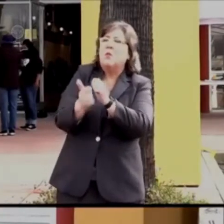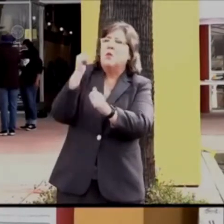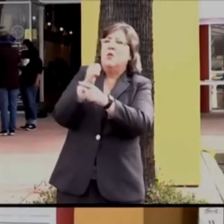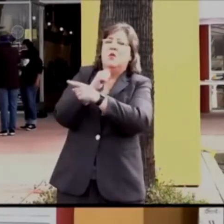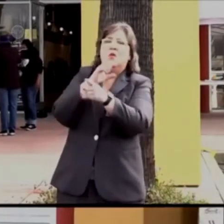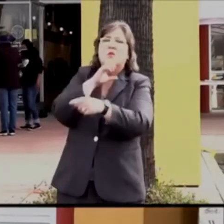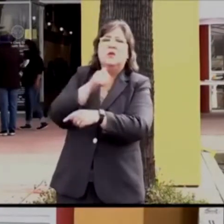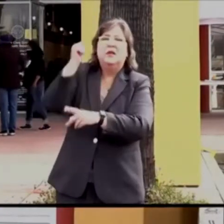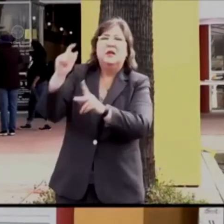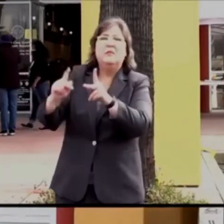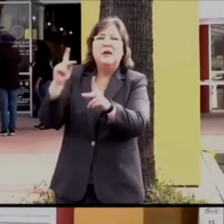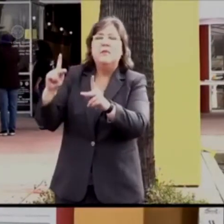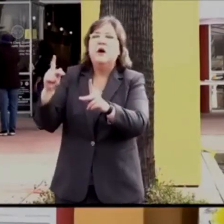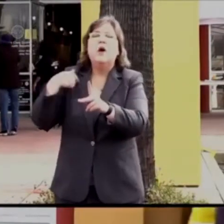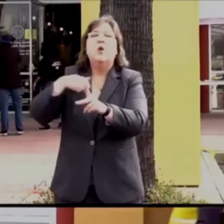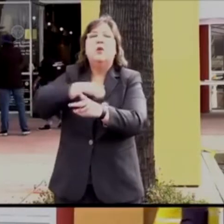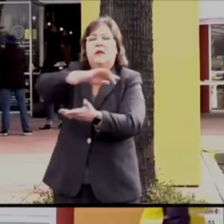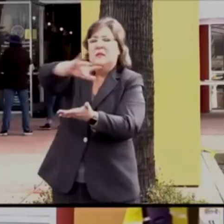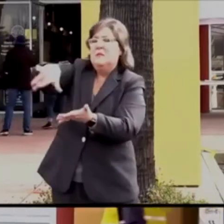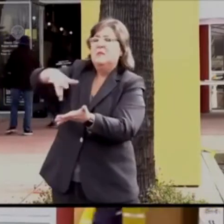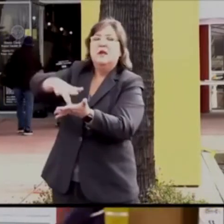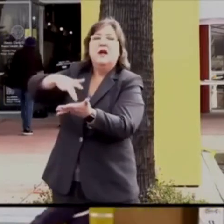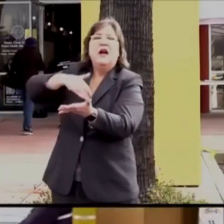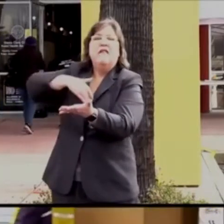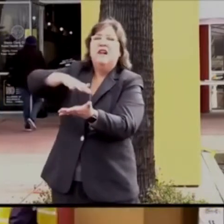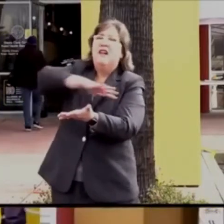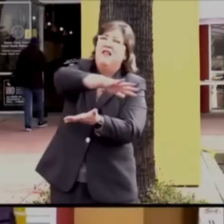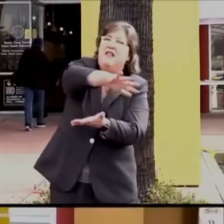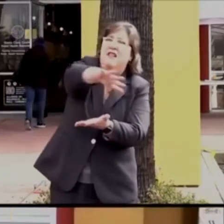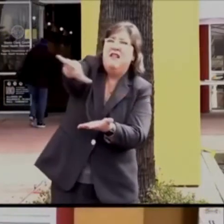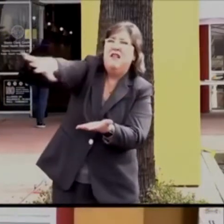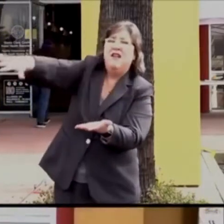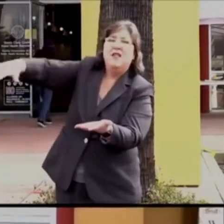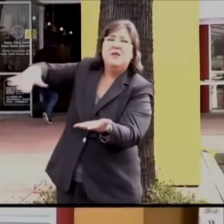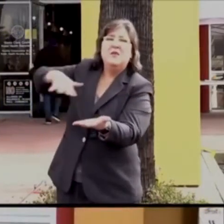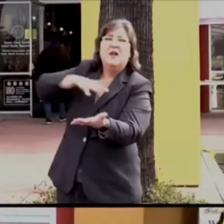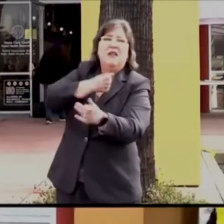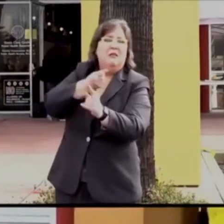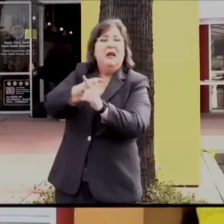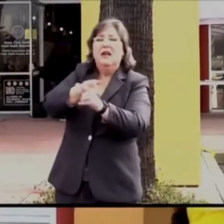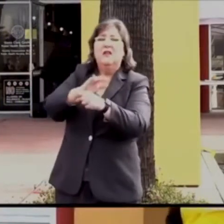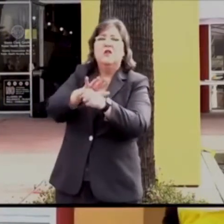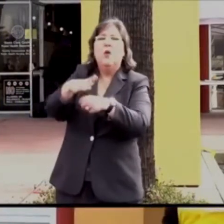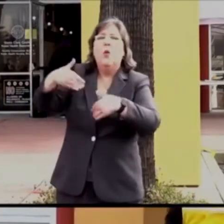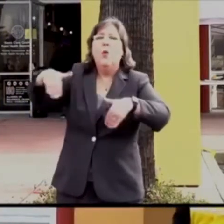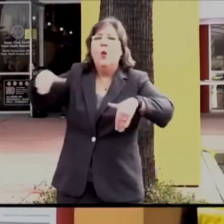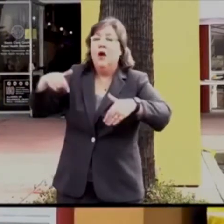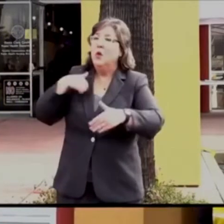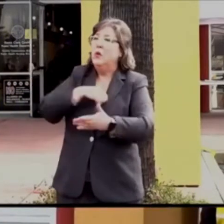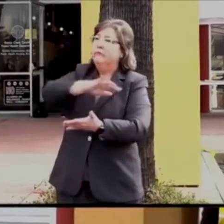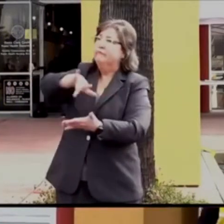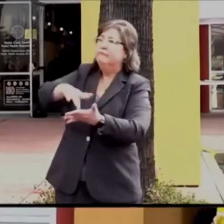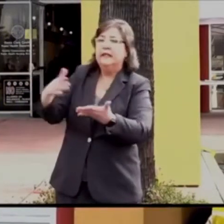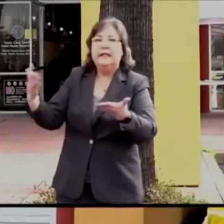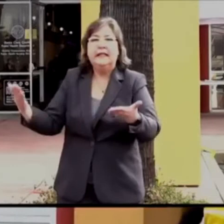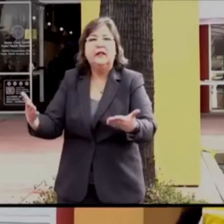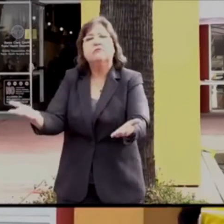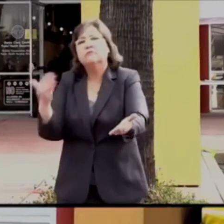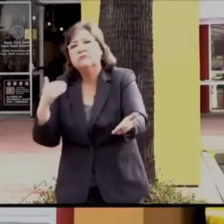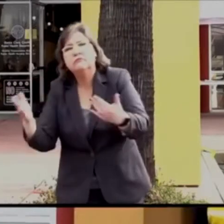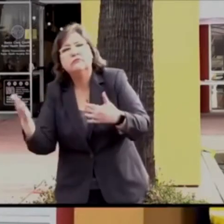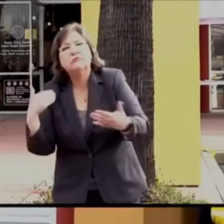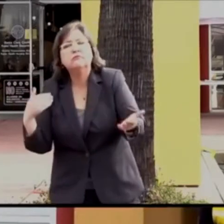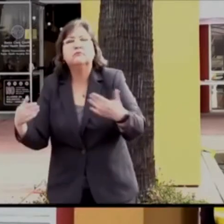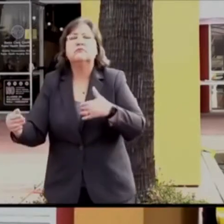the middle of the neighborhood most hardest hit makes all of the difference in the world. We need to make sure that it's accessible, that the site